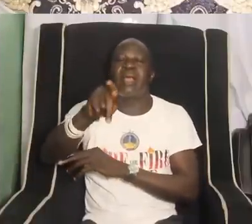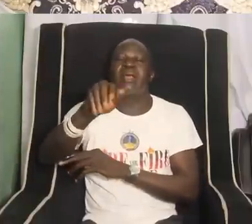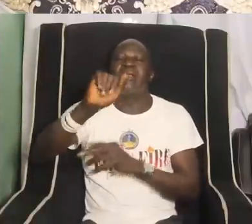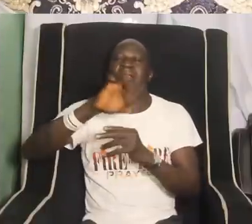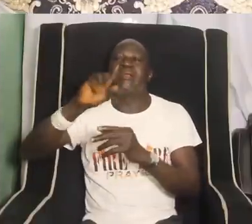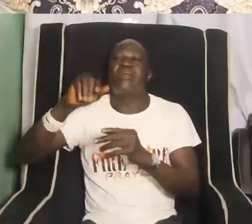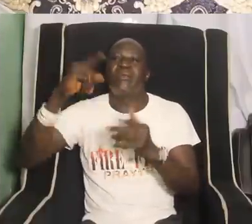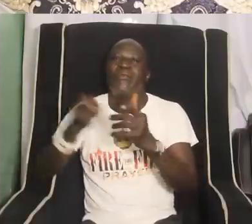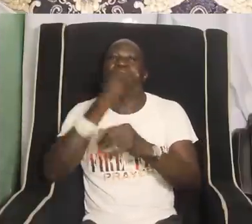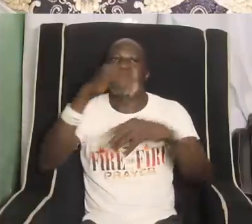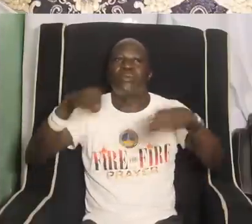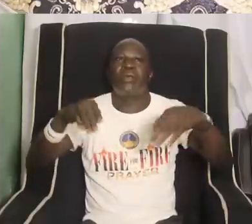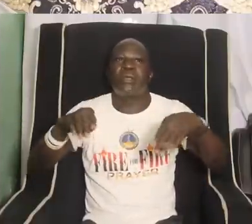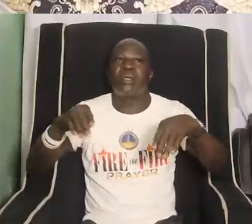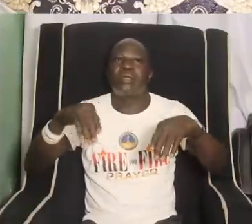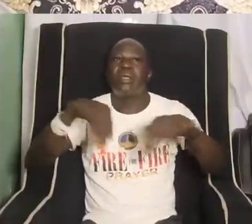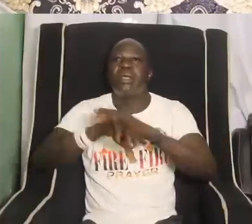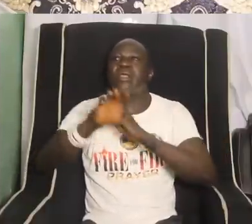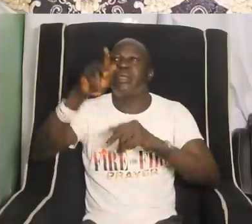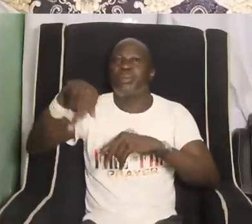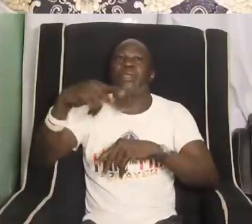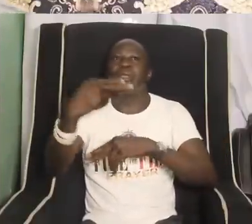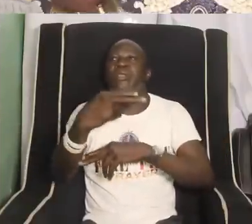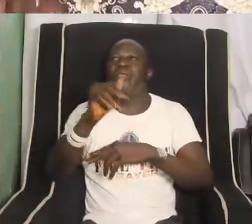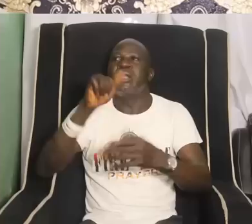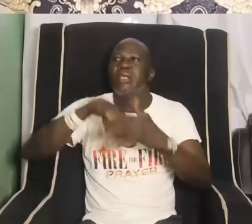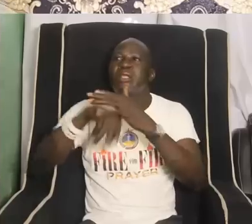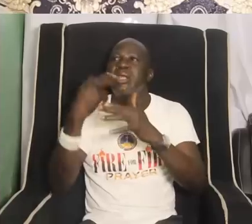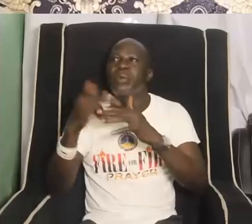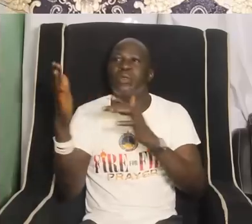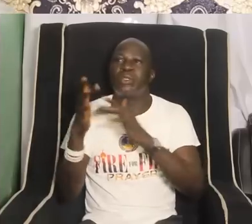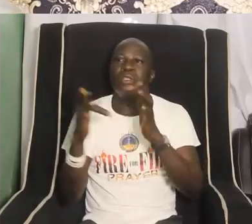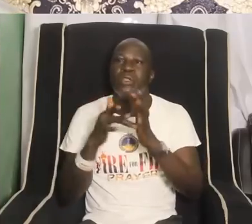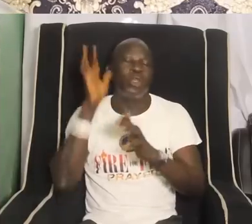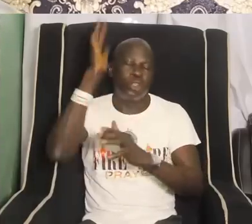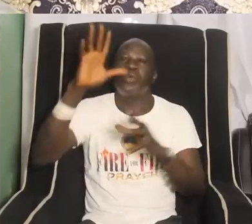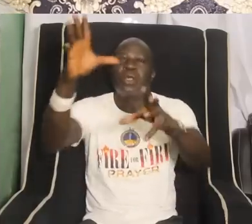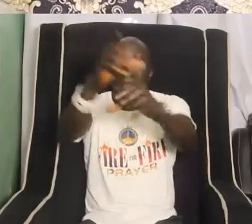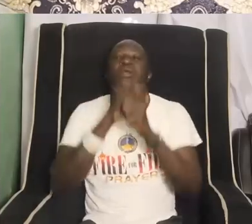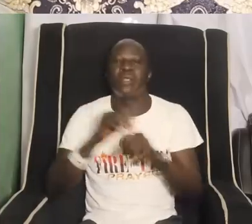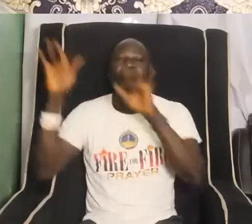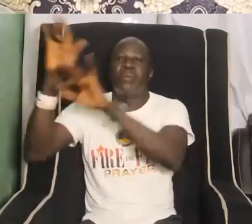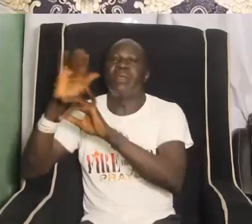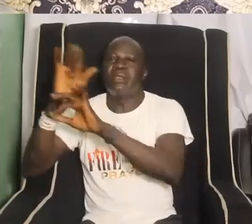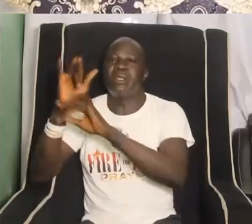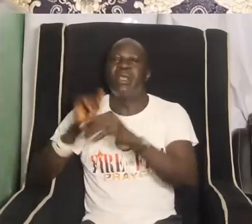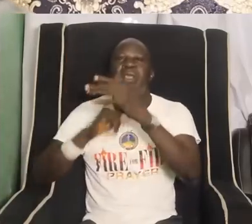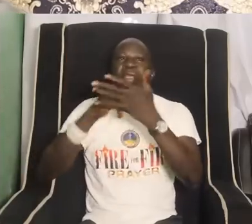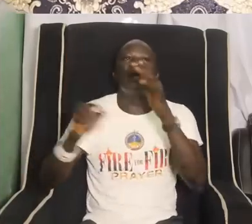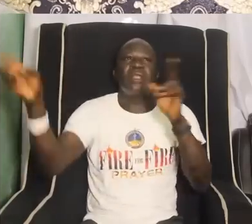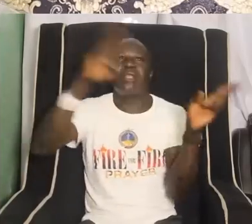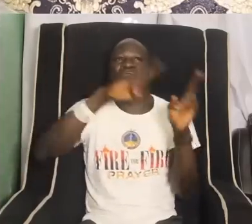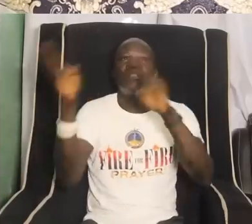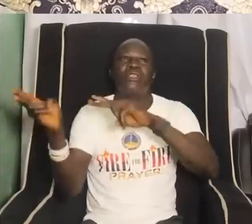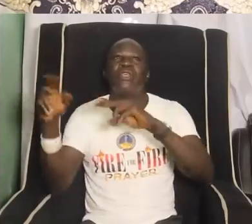Civic Center. Eneka First Market. Eneka First Market. Port Harcourt. In Port Harcourt. In the name of Jesus. Wa no gba. Somebody saw you.